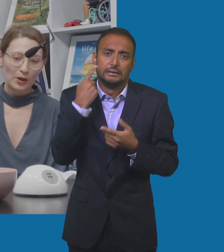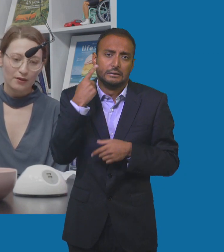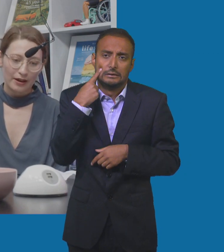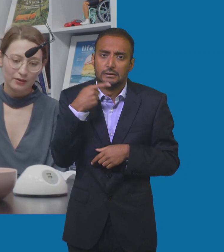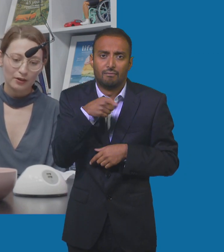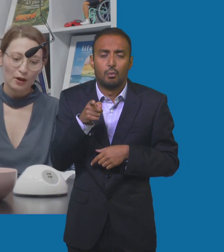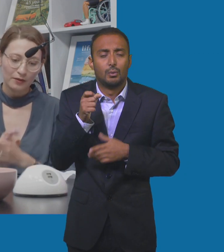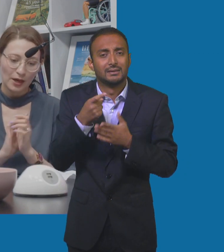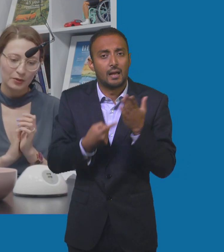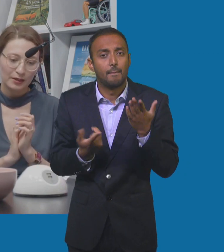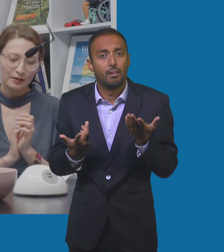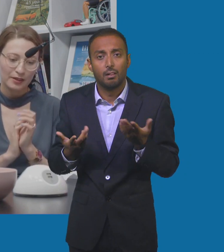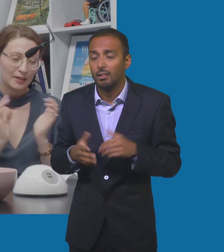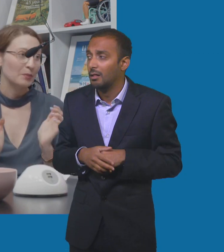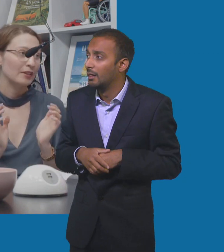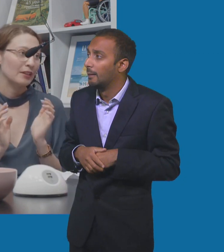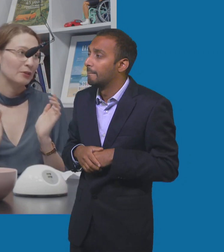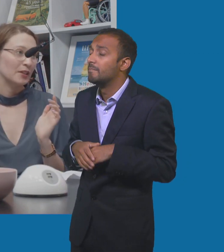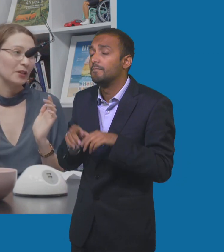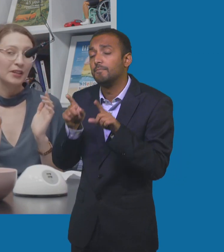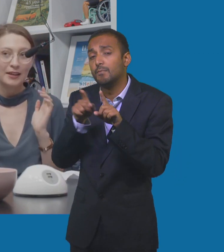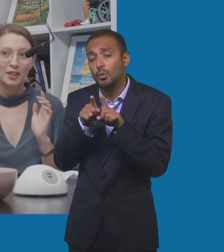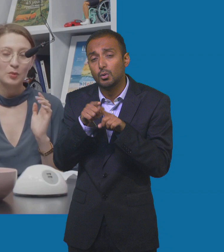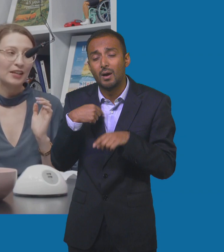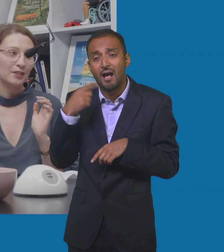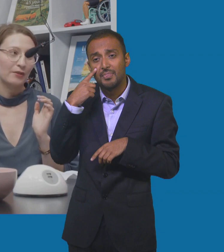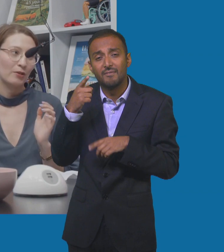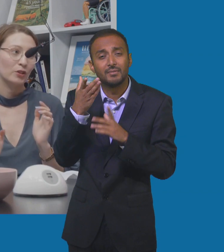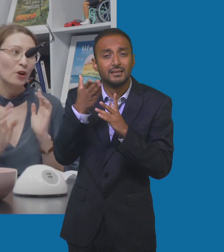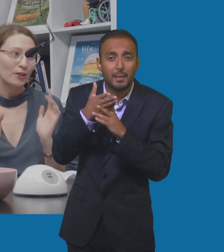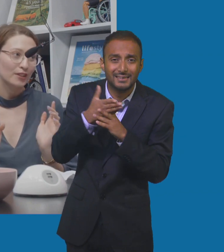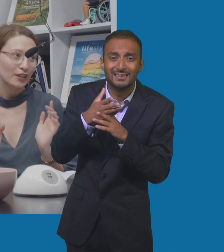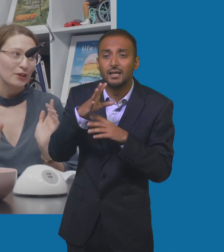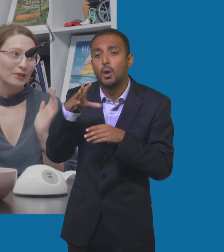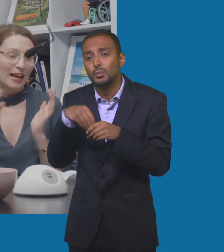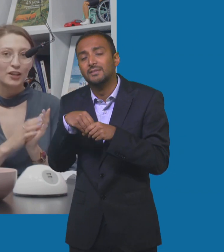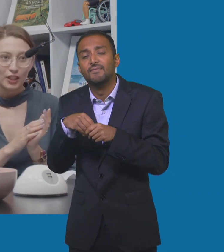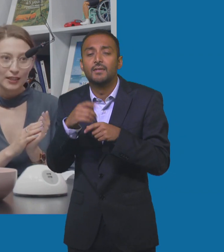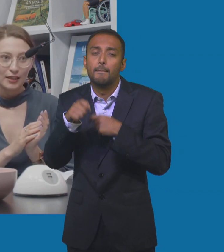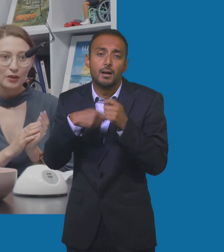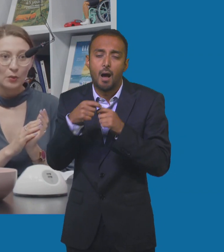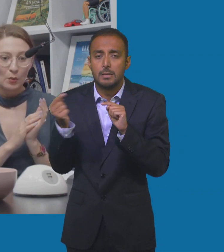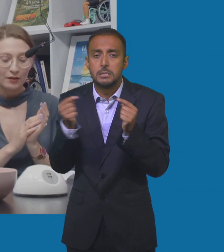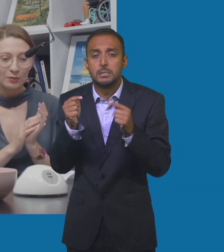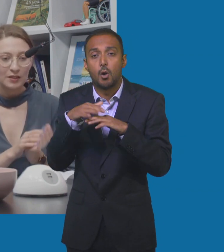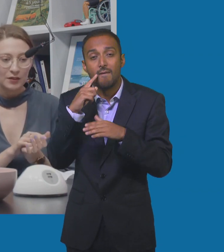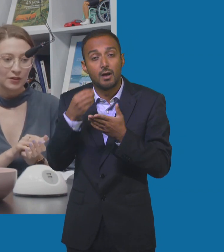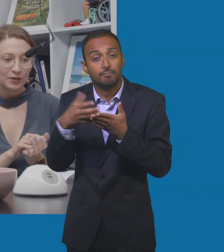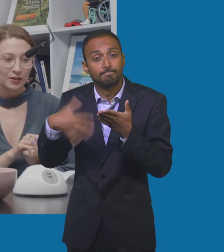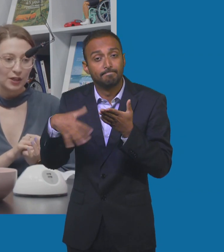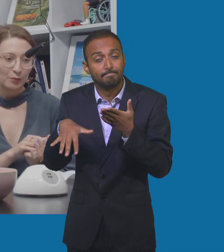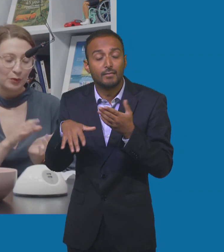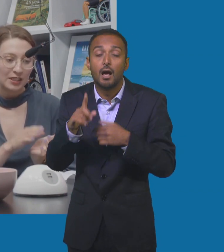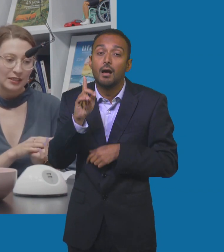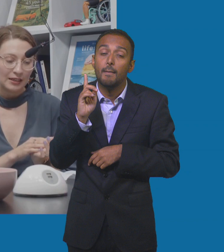general point as well around a lot of times with accessibility and inclusivity, we get into debates around cost. Whereas actually, one of the pieces